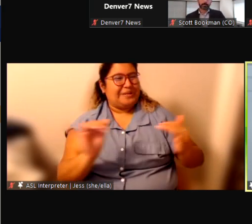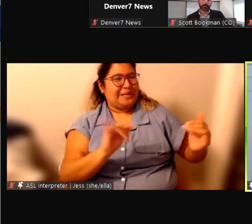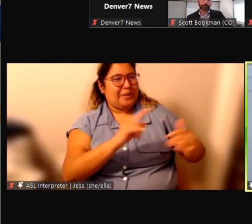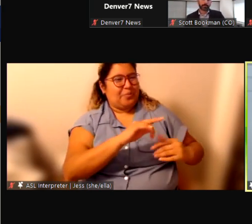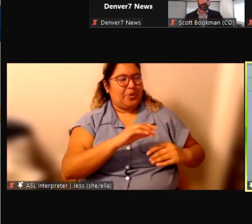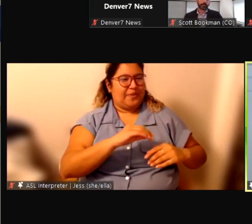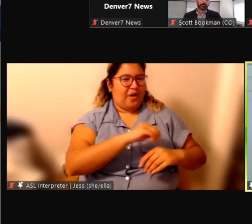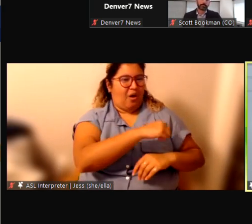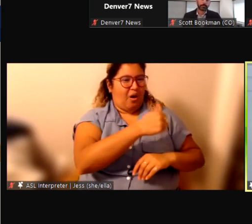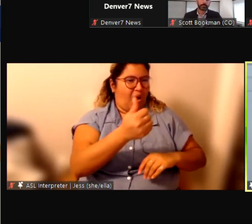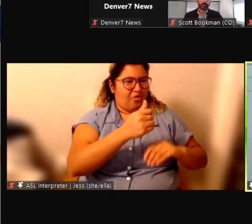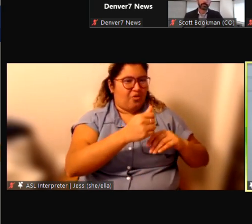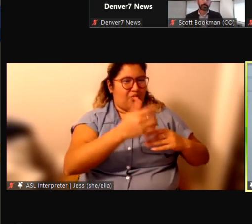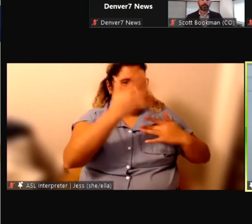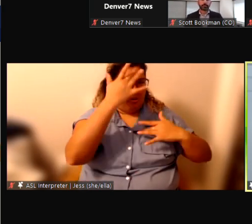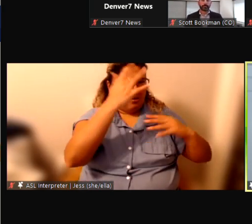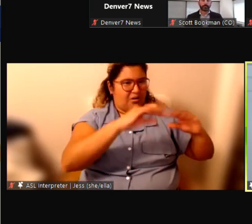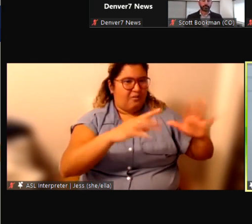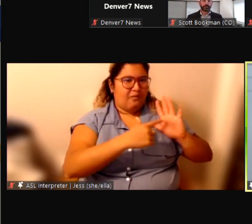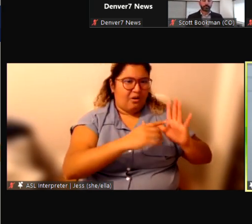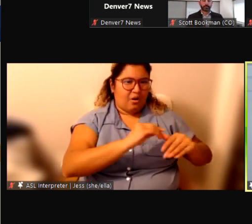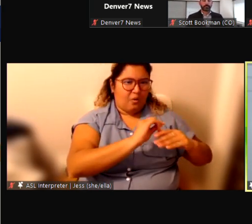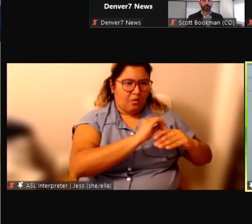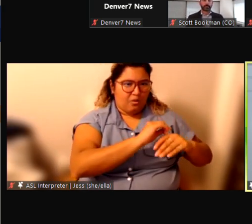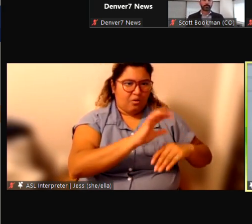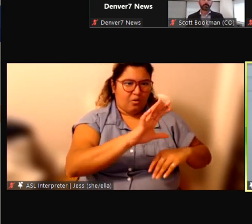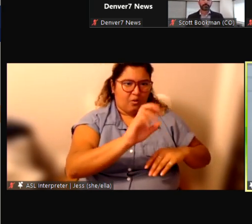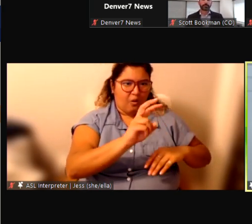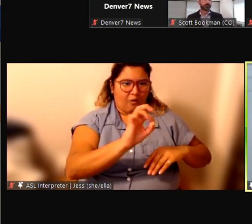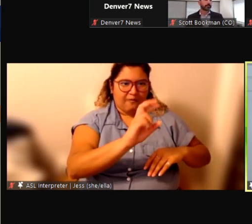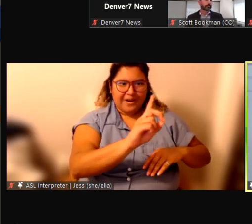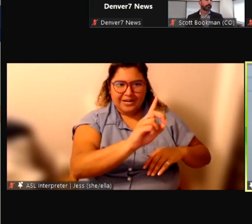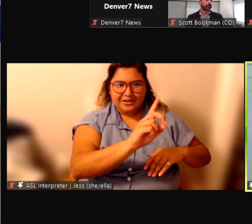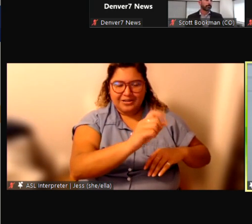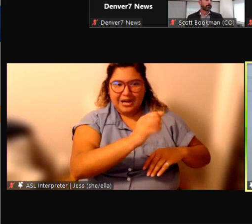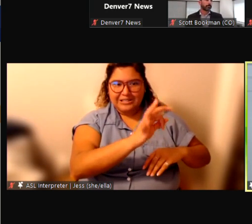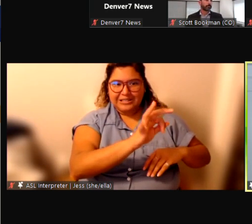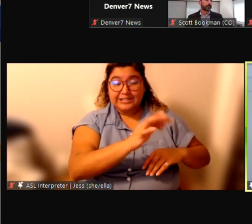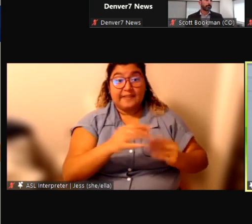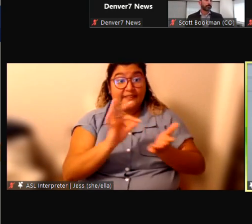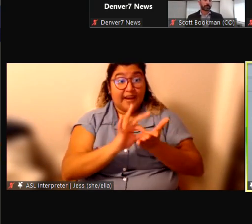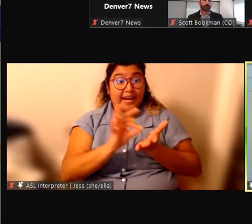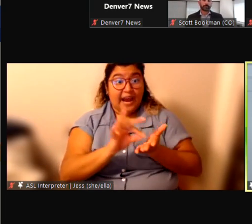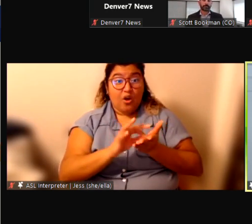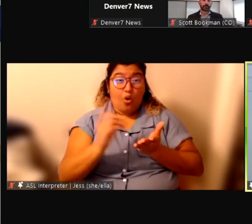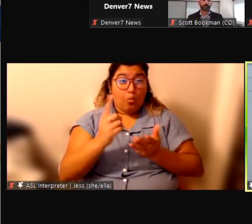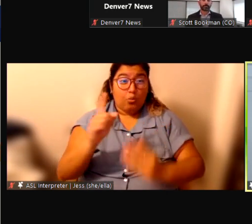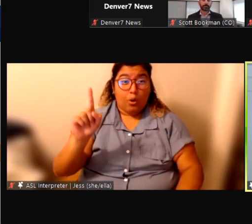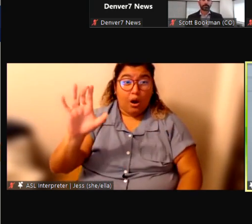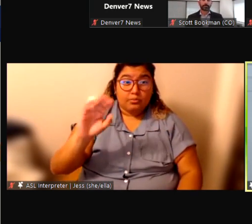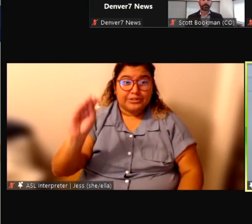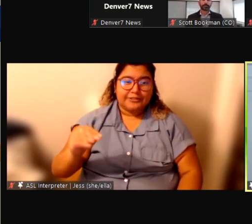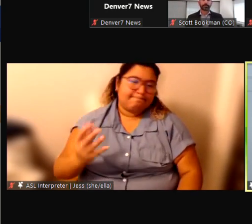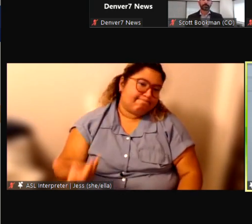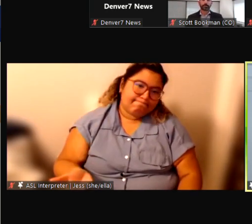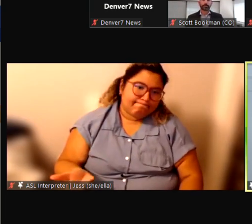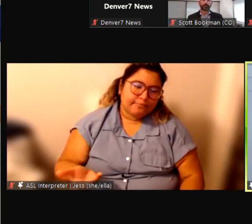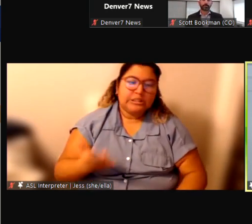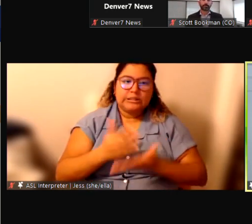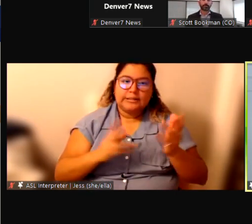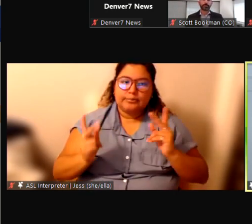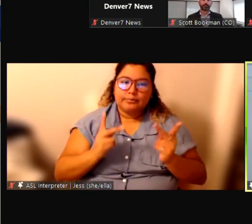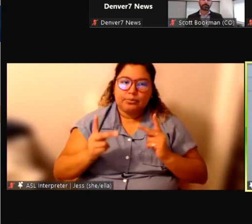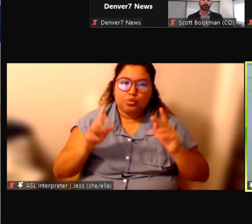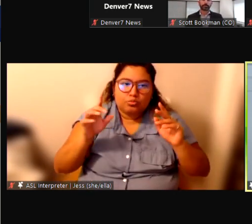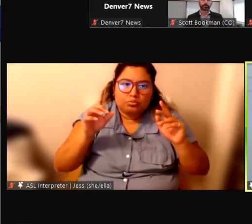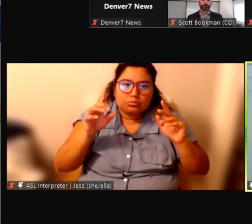communicable diseases, there's never a complete accounting of cases that are occurring because some people choose not to be